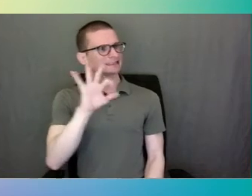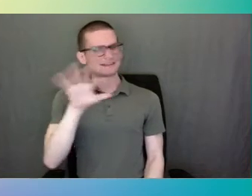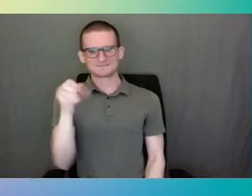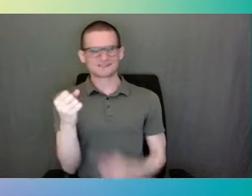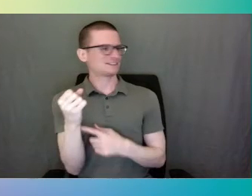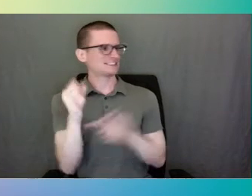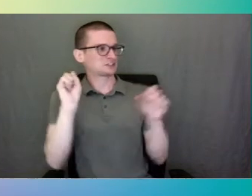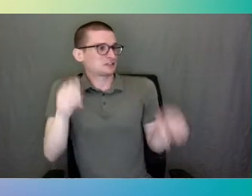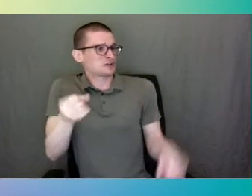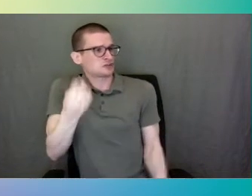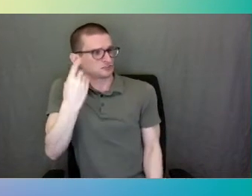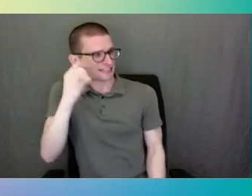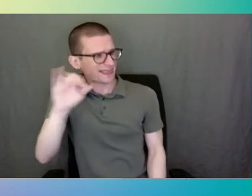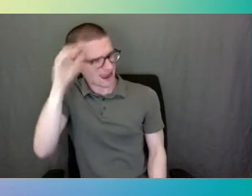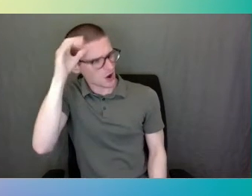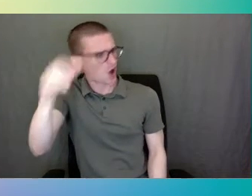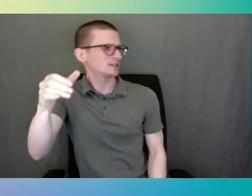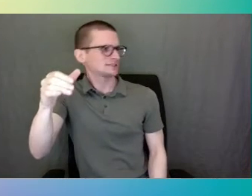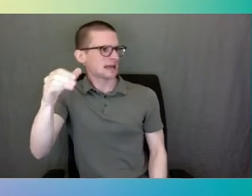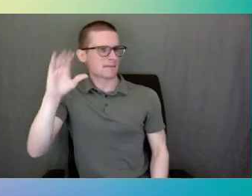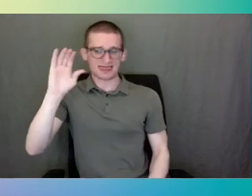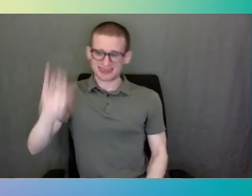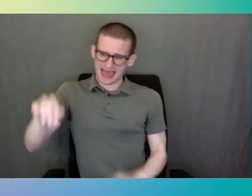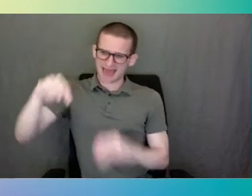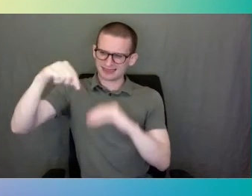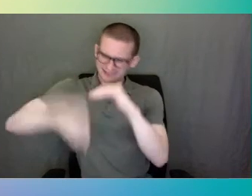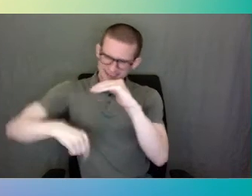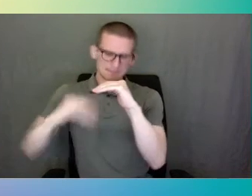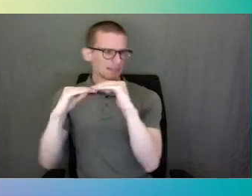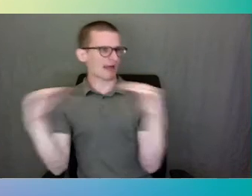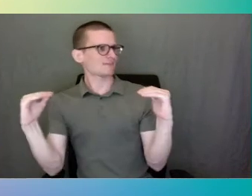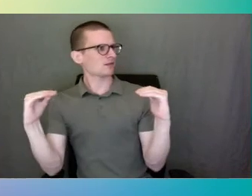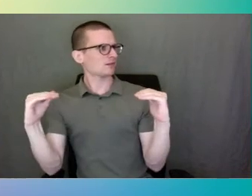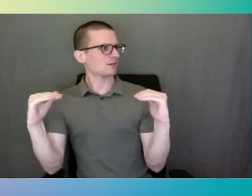this concept at this level spiritually. So